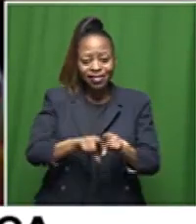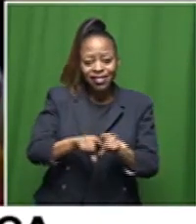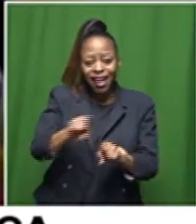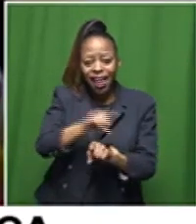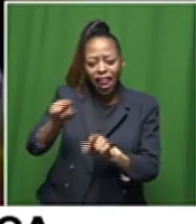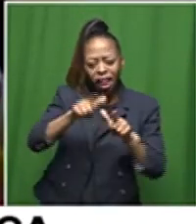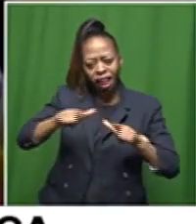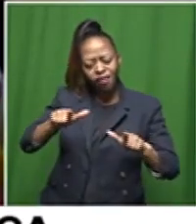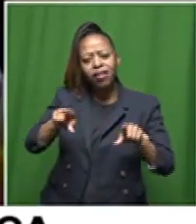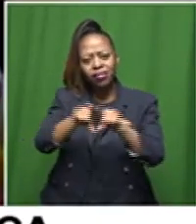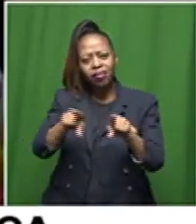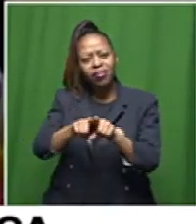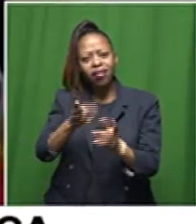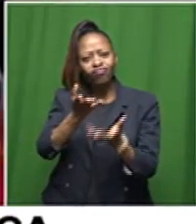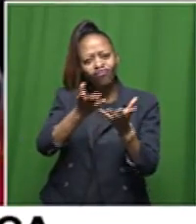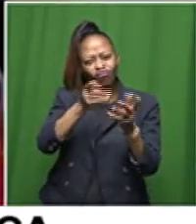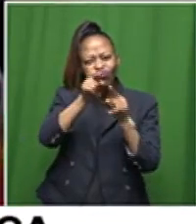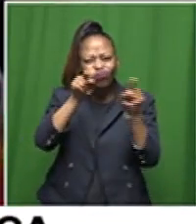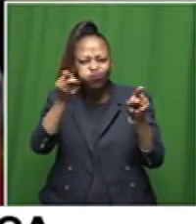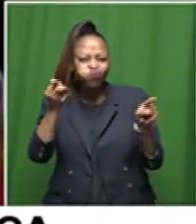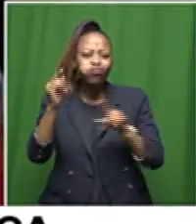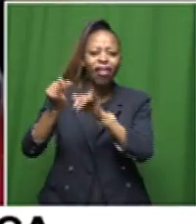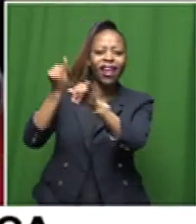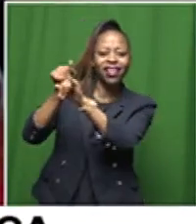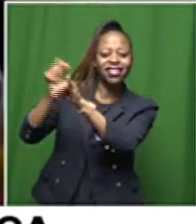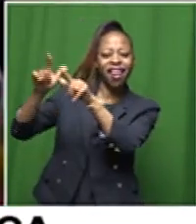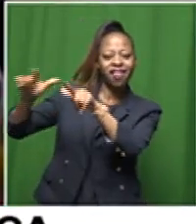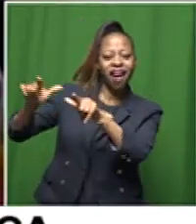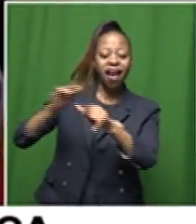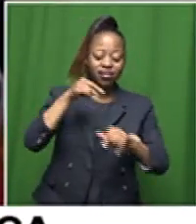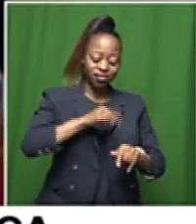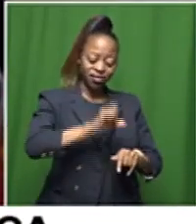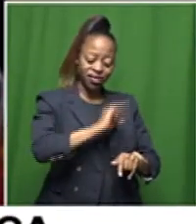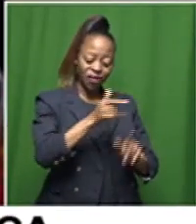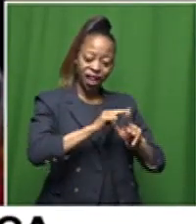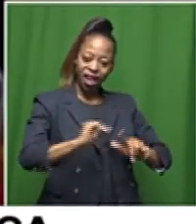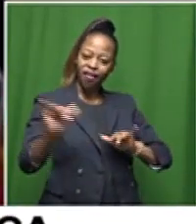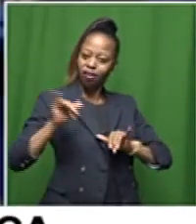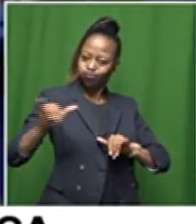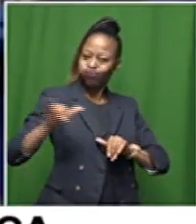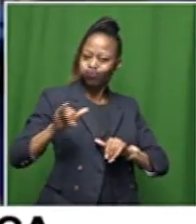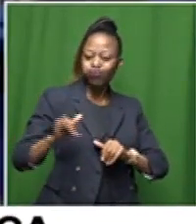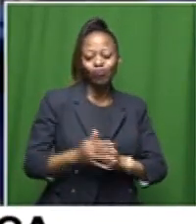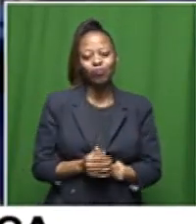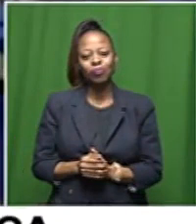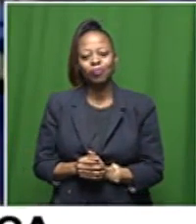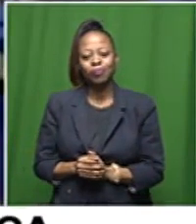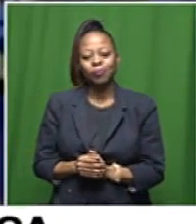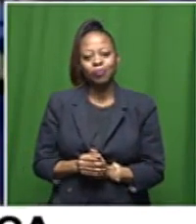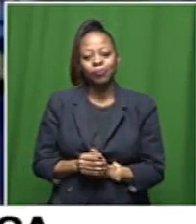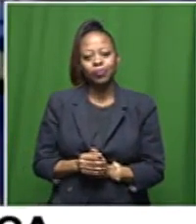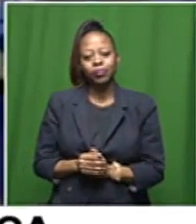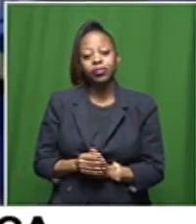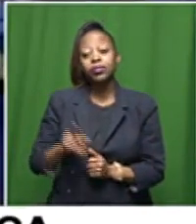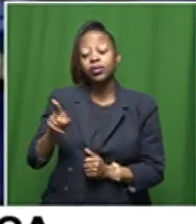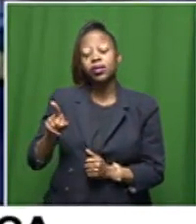level as, you know, international and national doctors in the field. When he came from